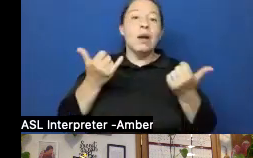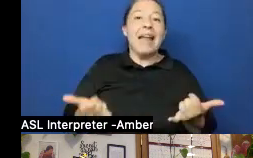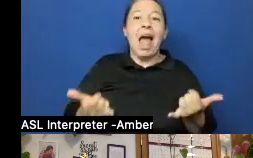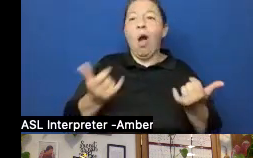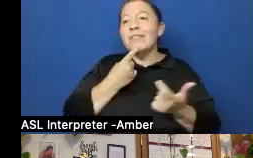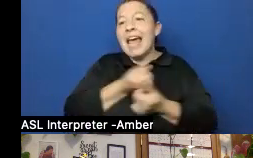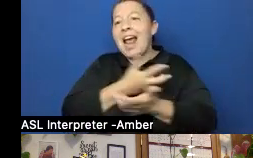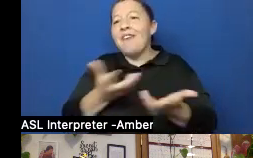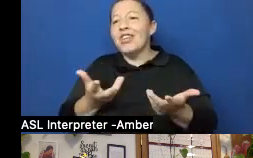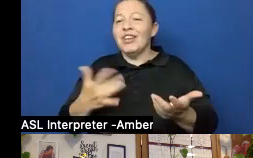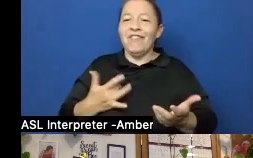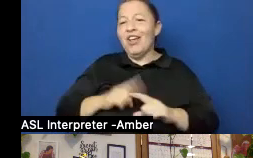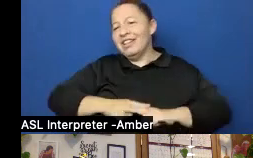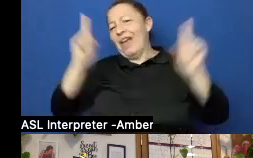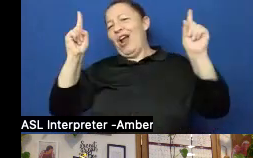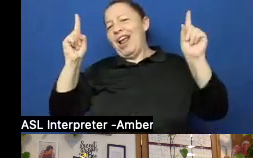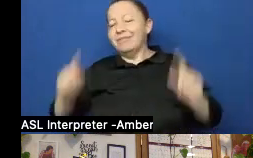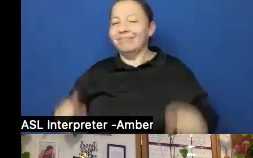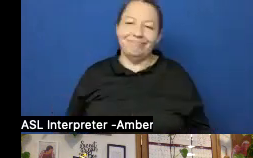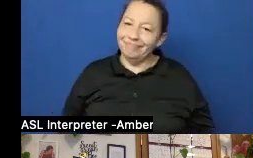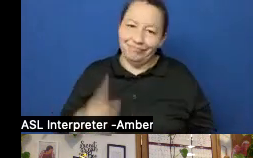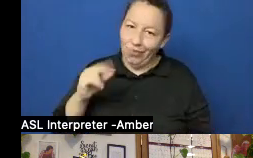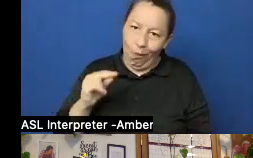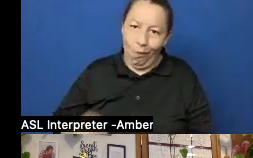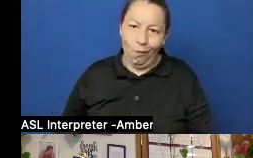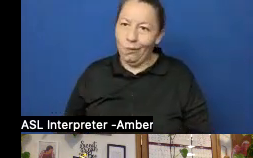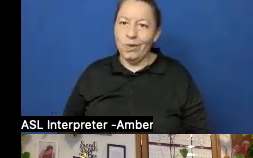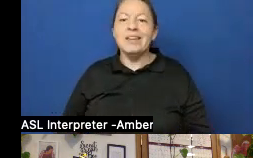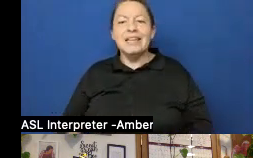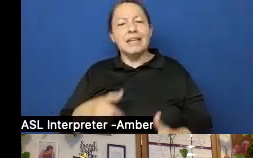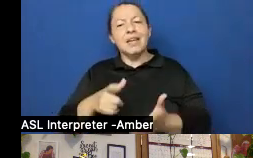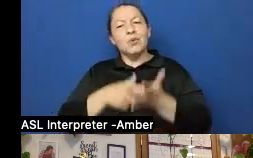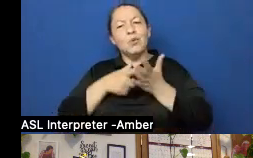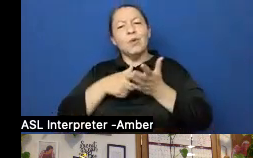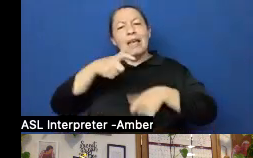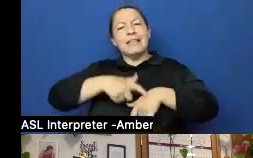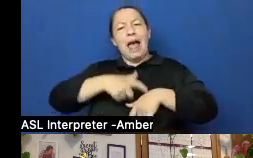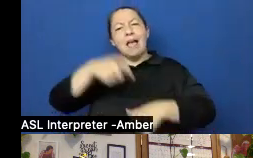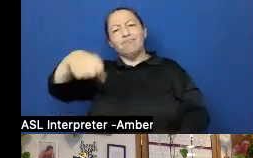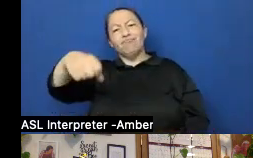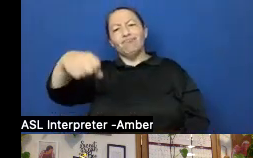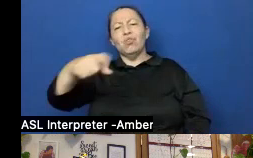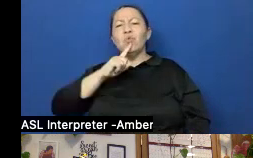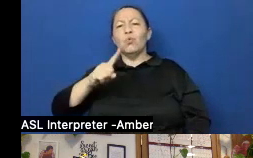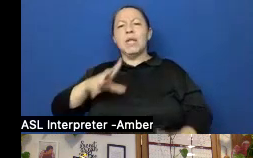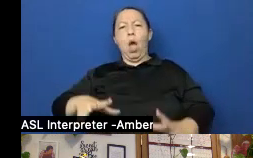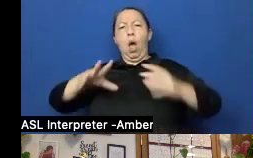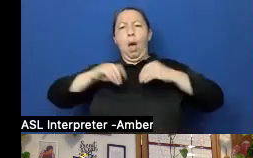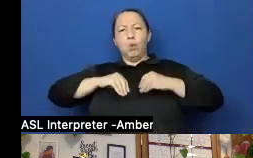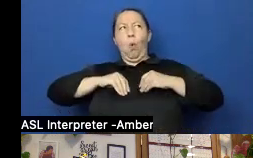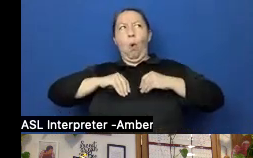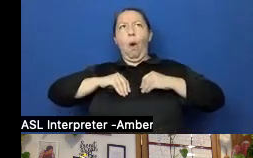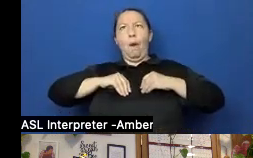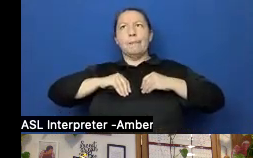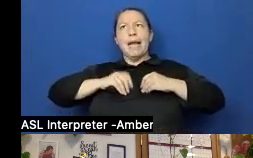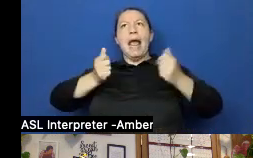time to absorb what you have been witnessing your entire life, and